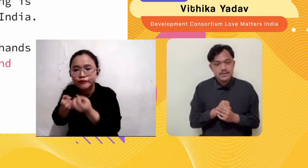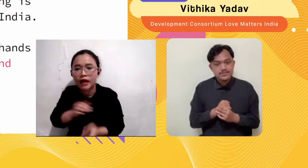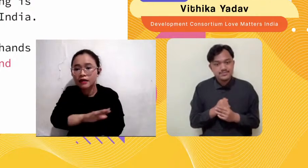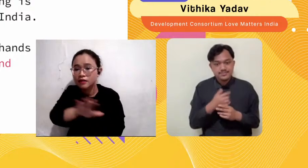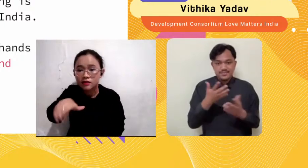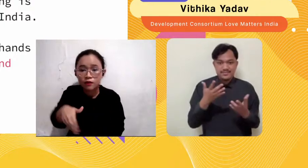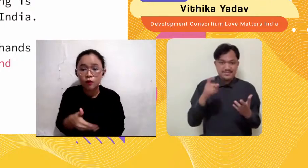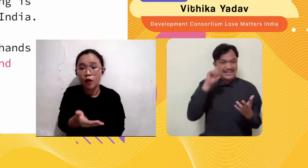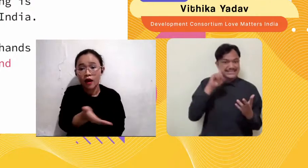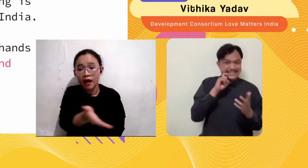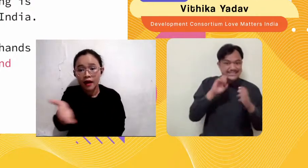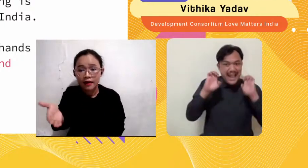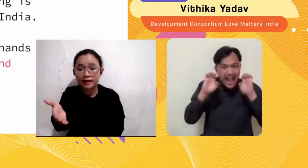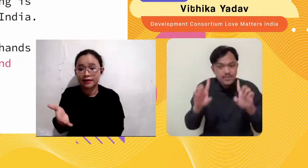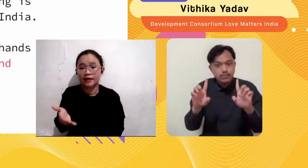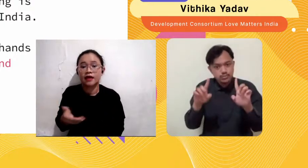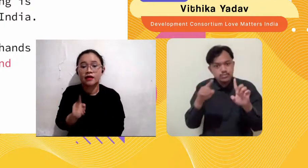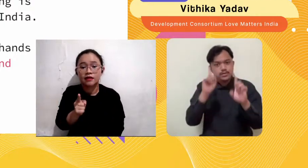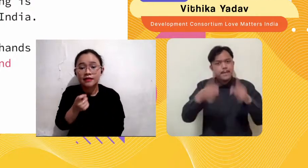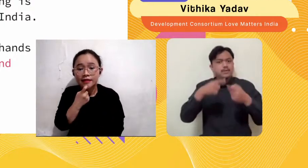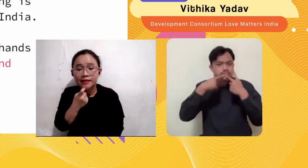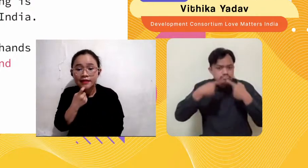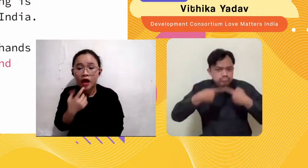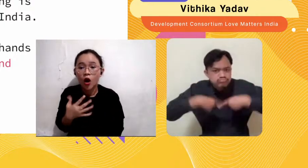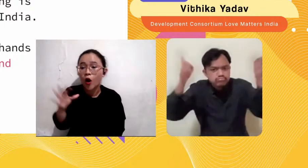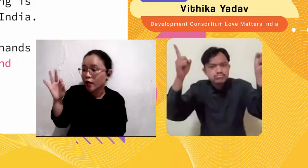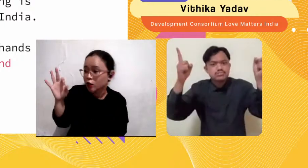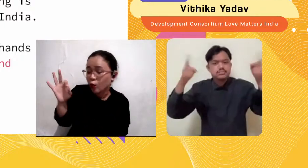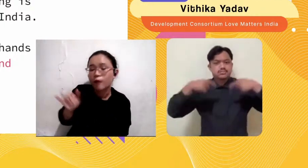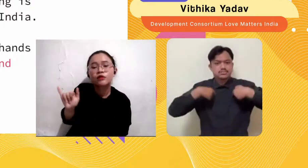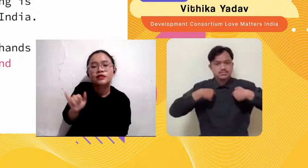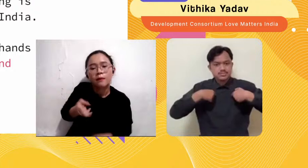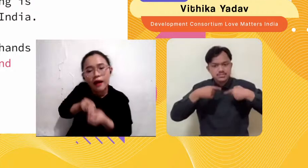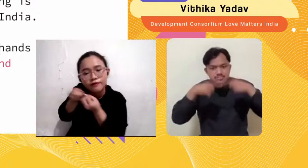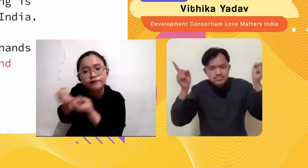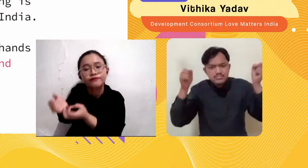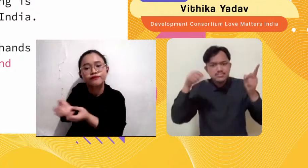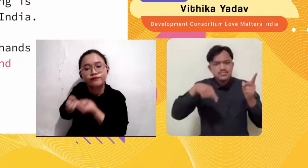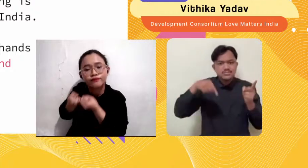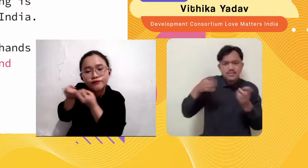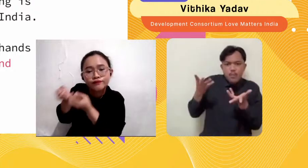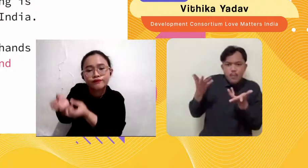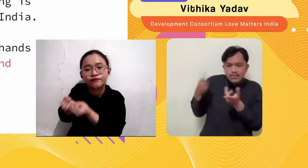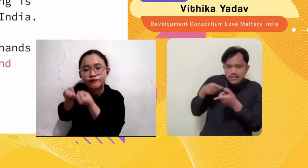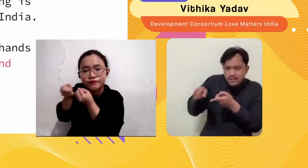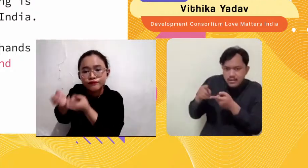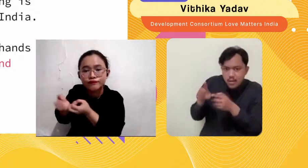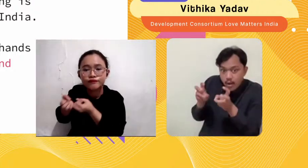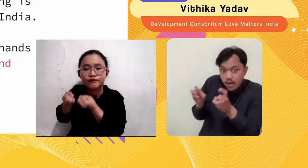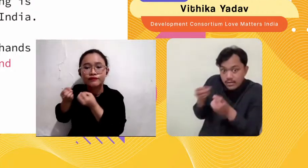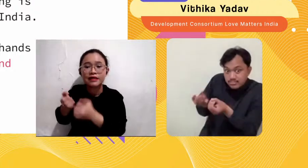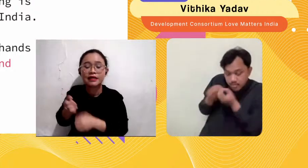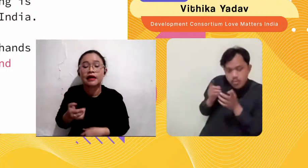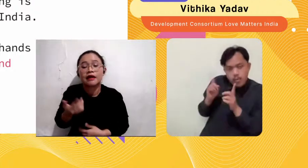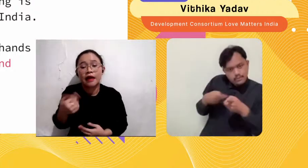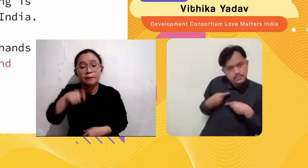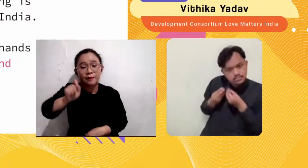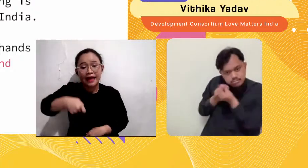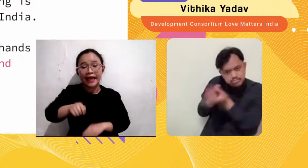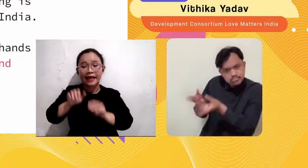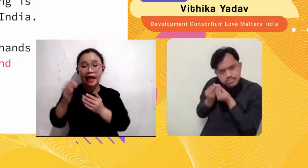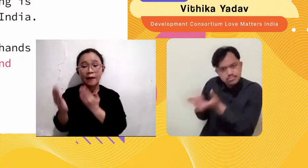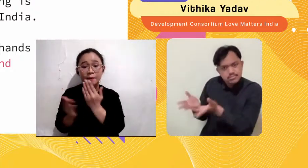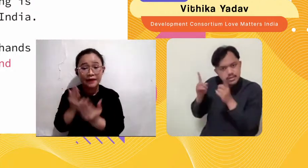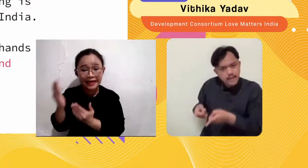address the needs of parents and educators is a core area of work that we do. So all the digital pathways that we have is also